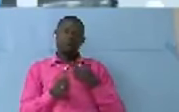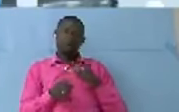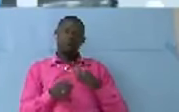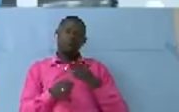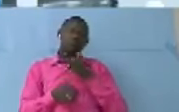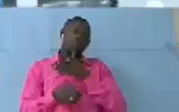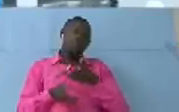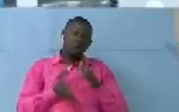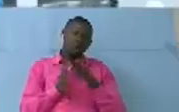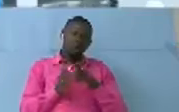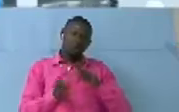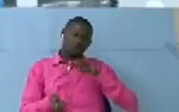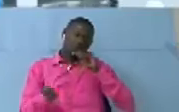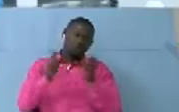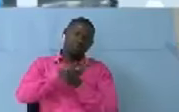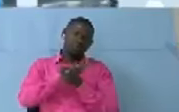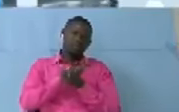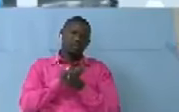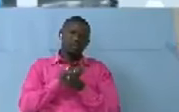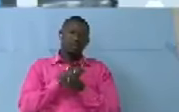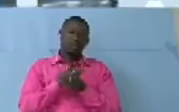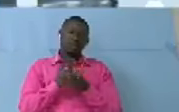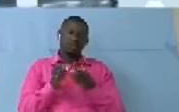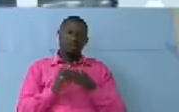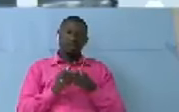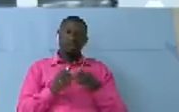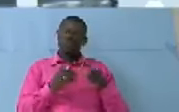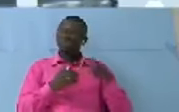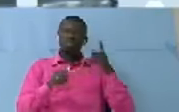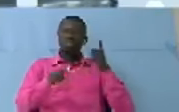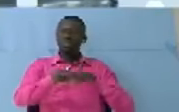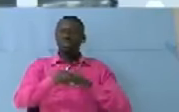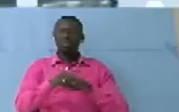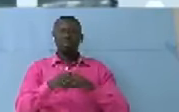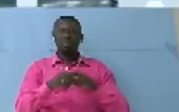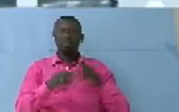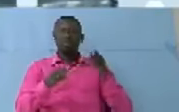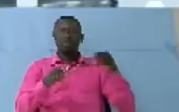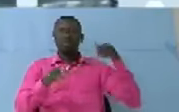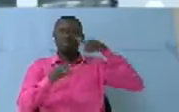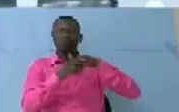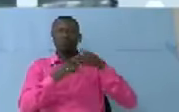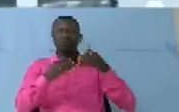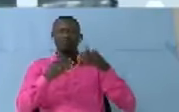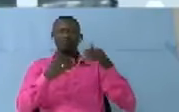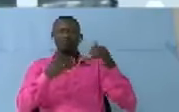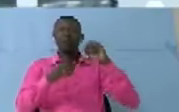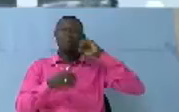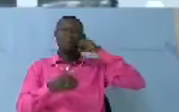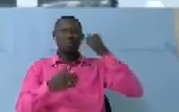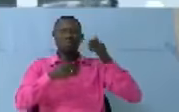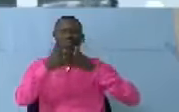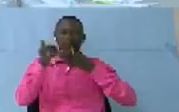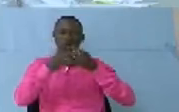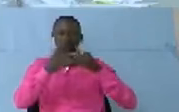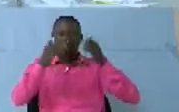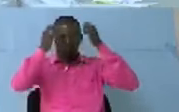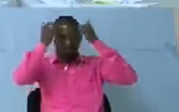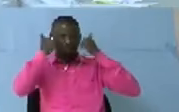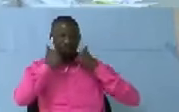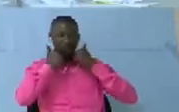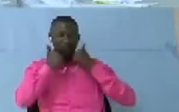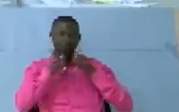he turned me around. I am busufima kem kumato. That was the same time that he put a black plastic bag over my head. What kind of plastic bag, if